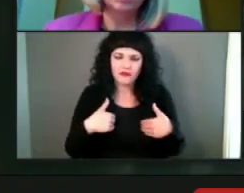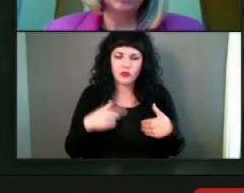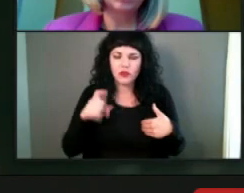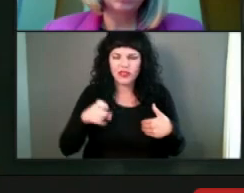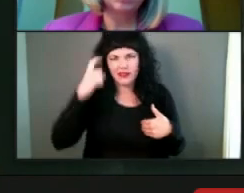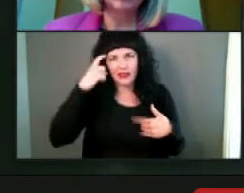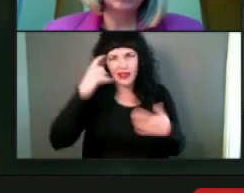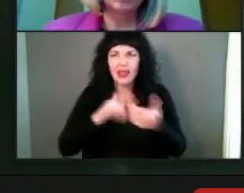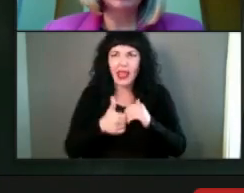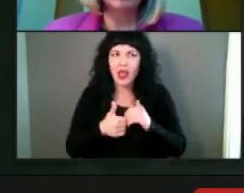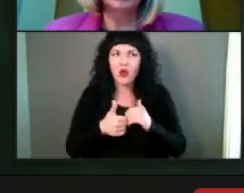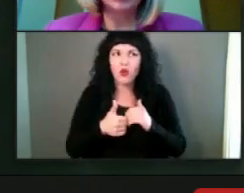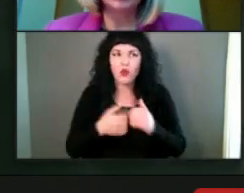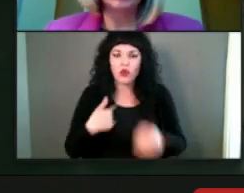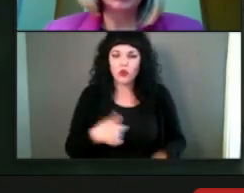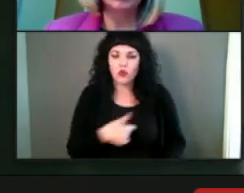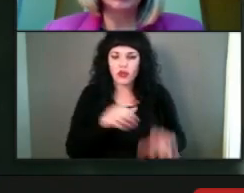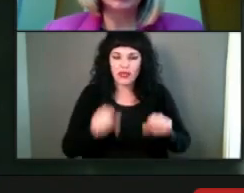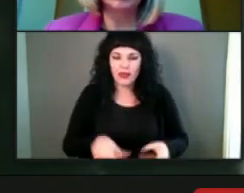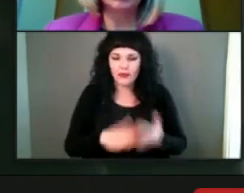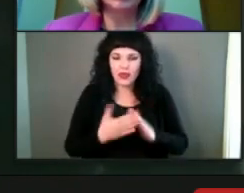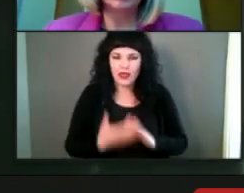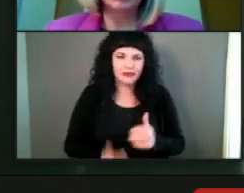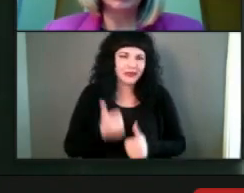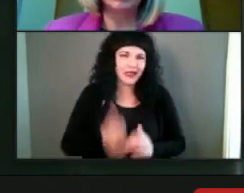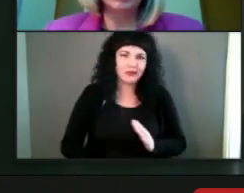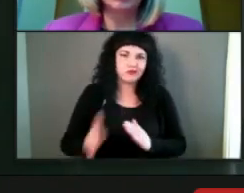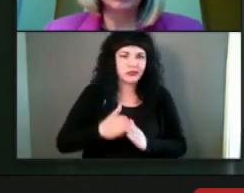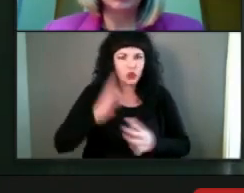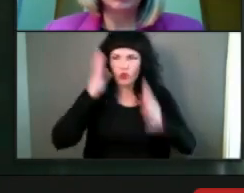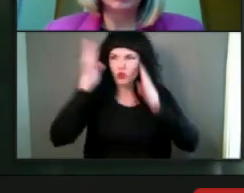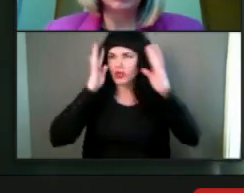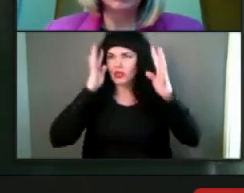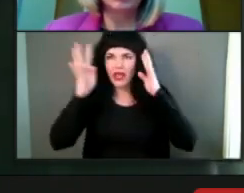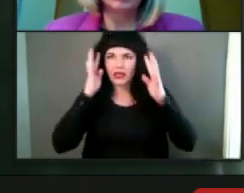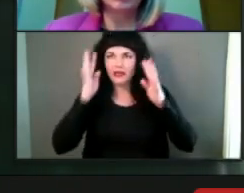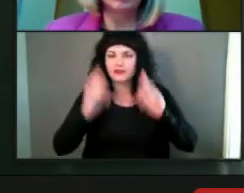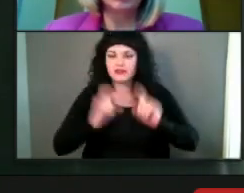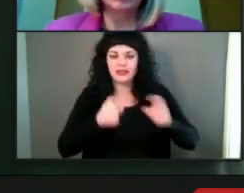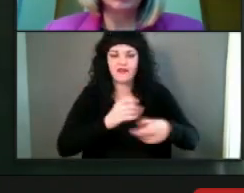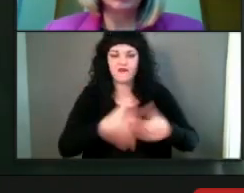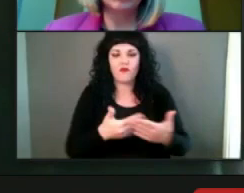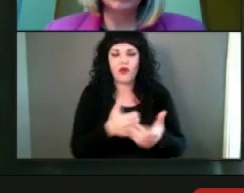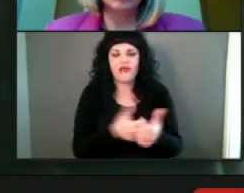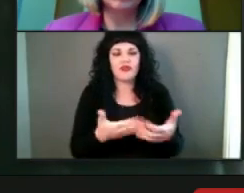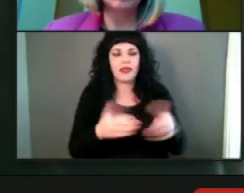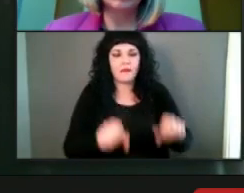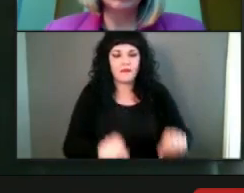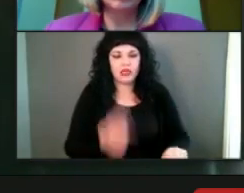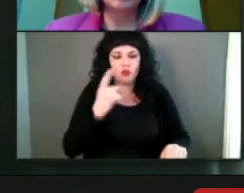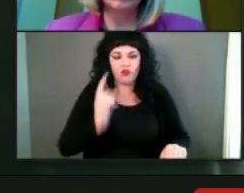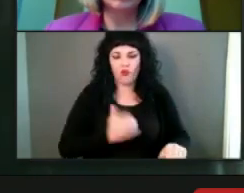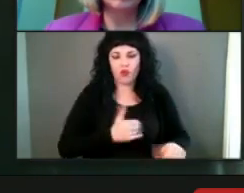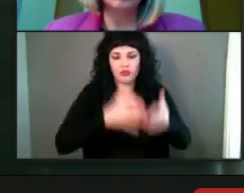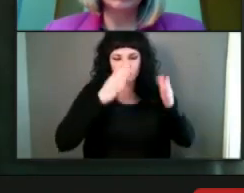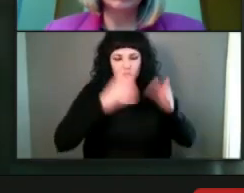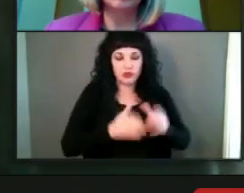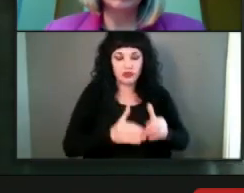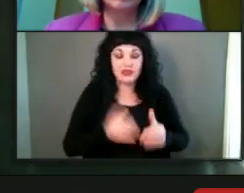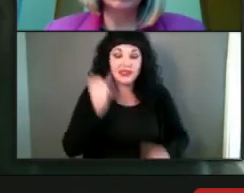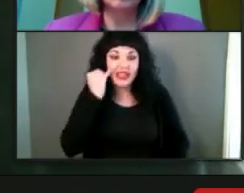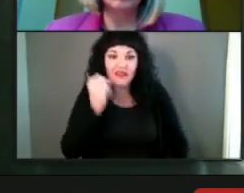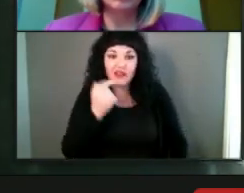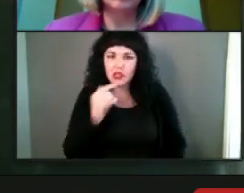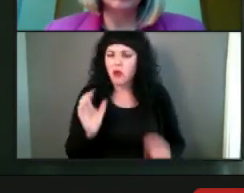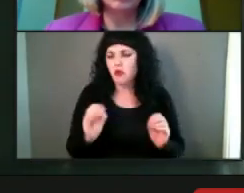education possible to all of our students? It would be a lie to say that something hasn't been lost. It would be a lie to say that there aren't students